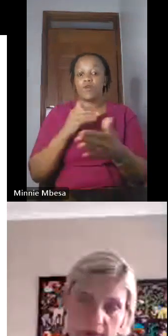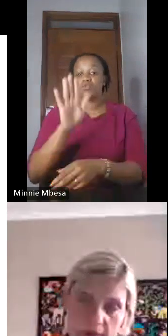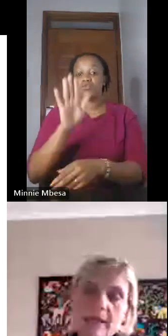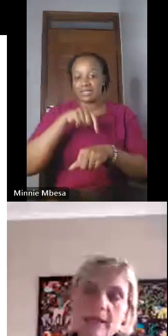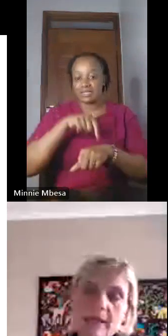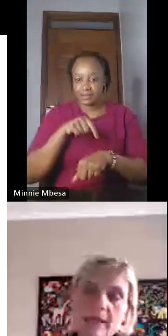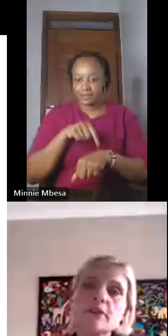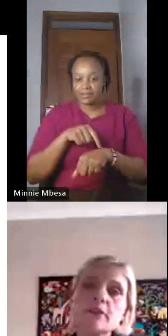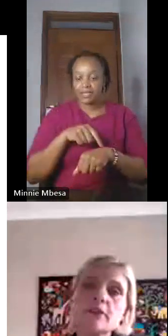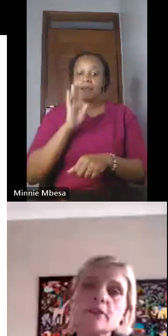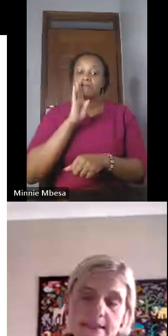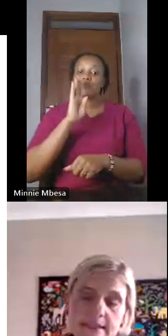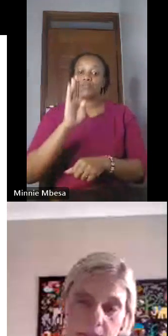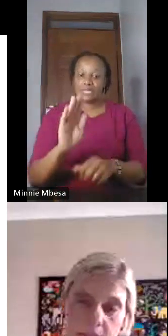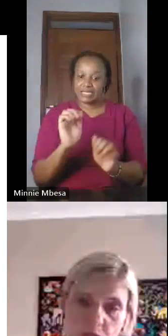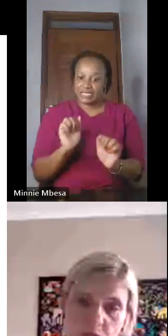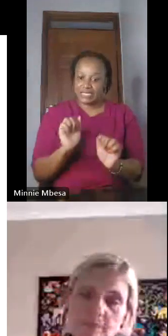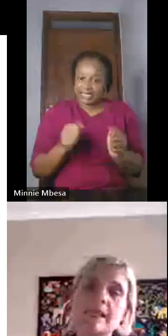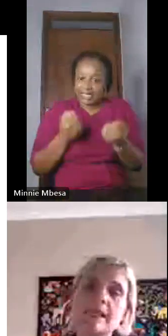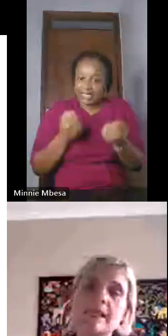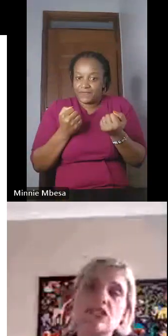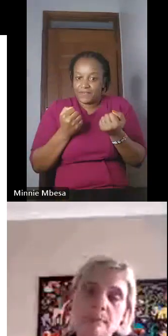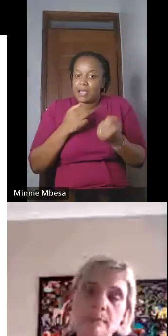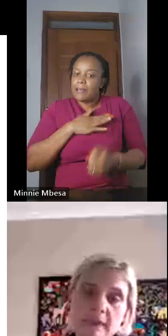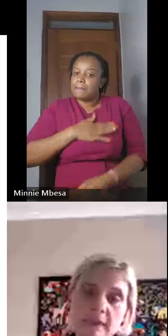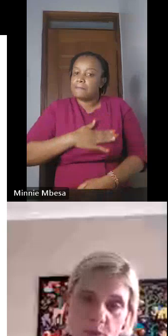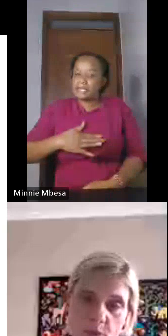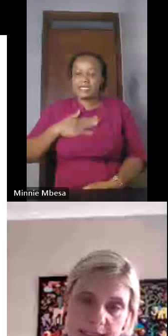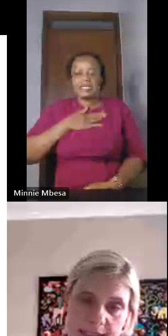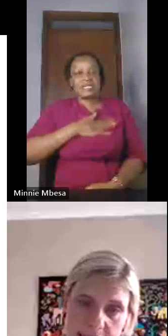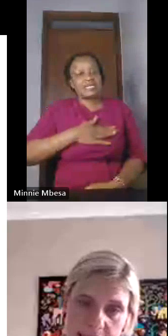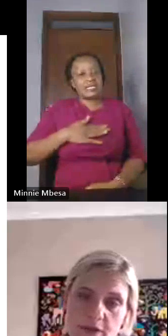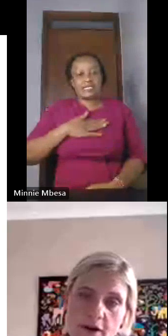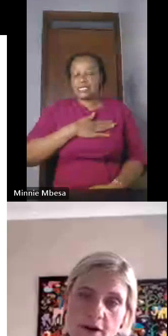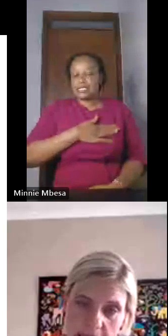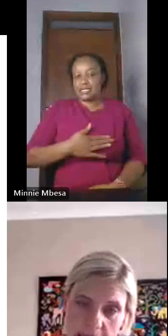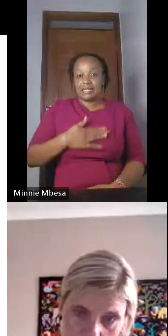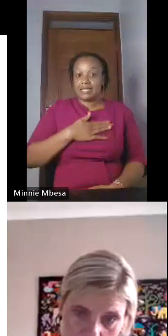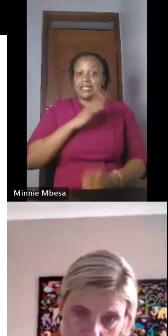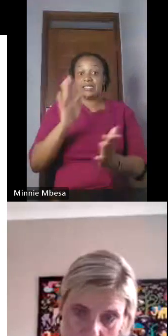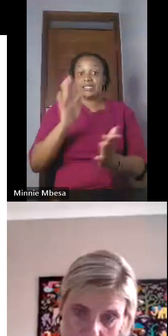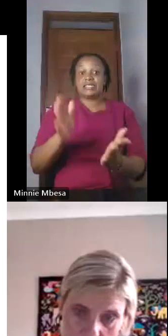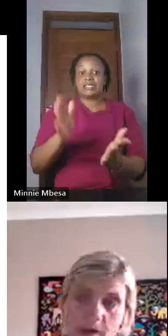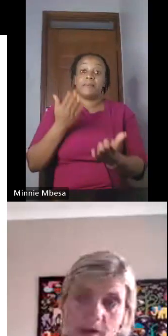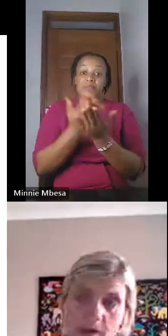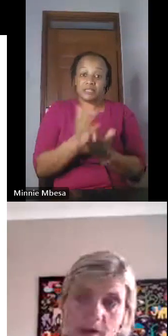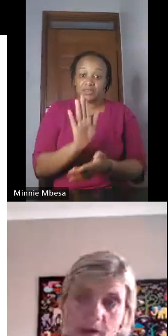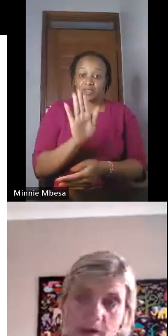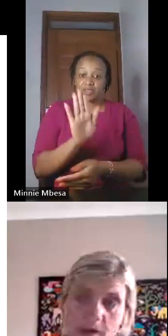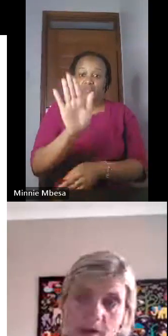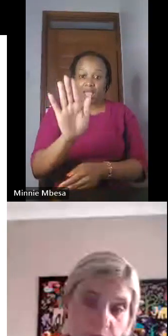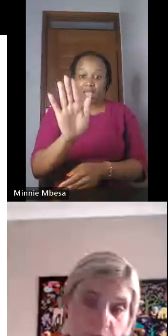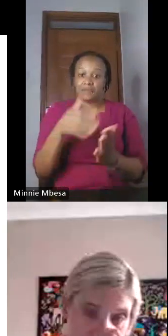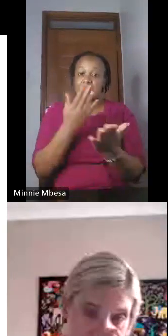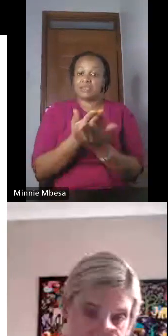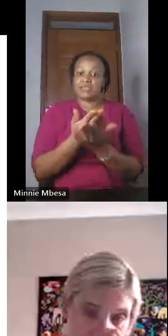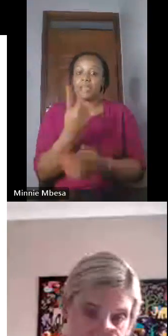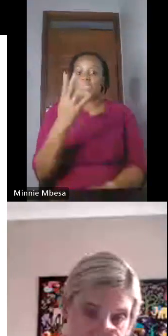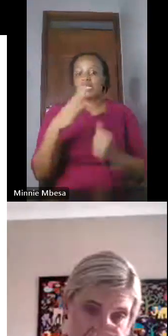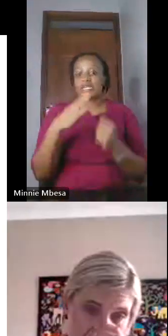safe, please submit your application by the 29th of April. You don't want